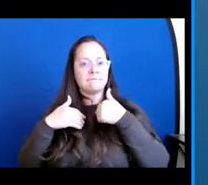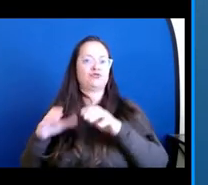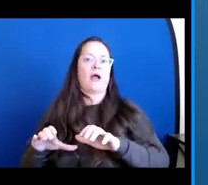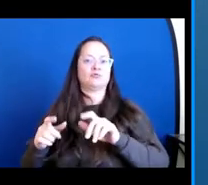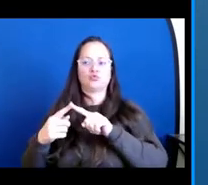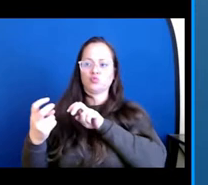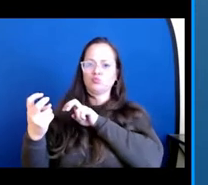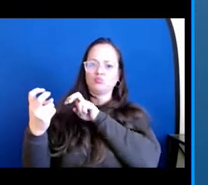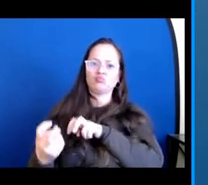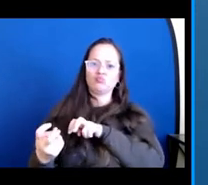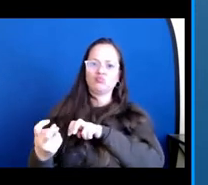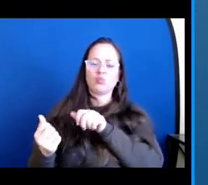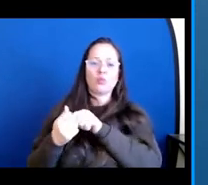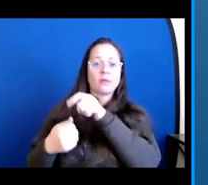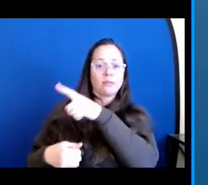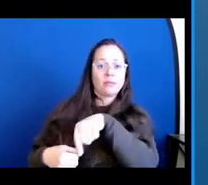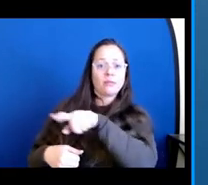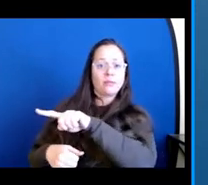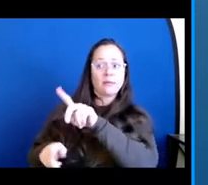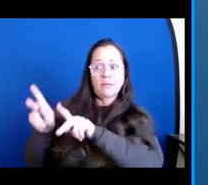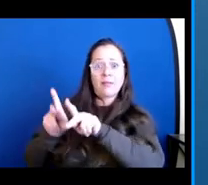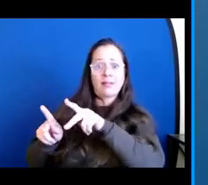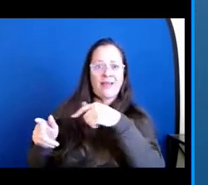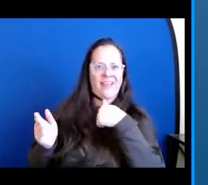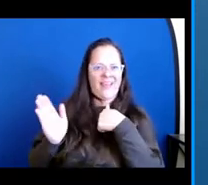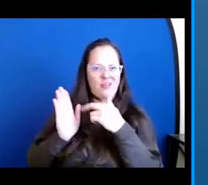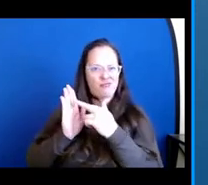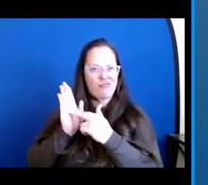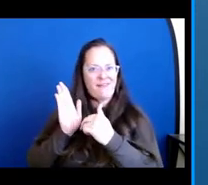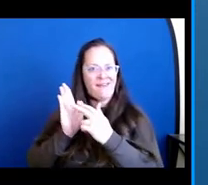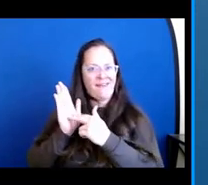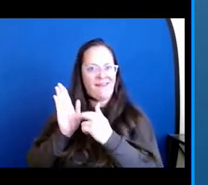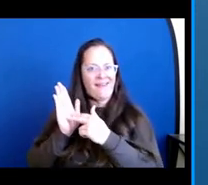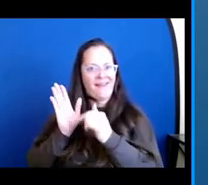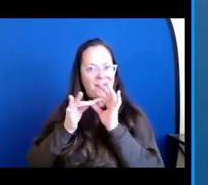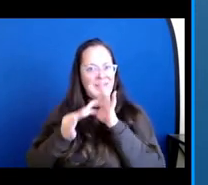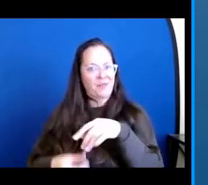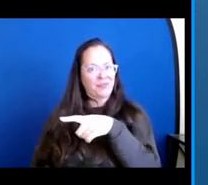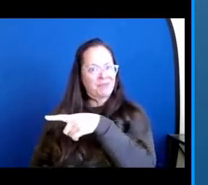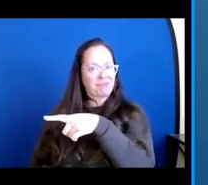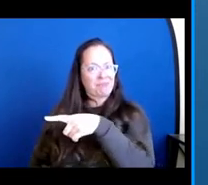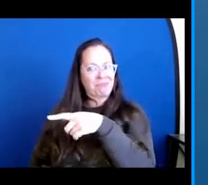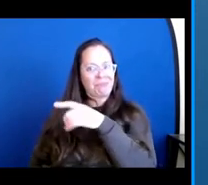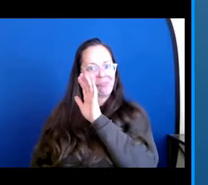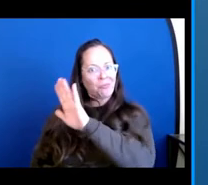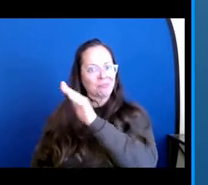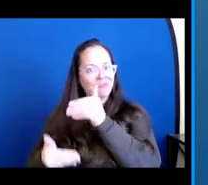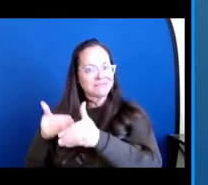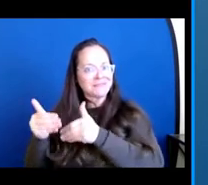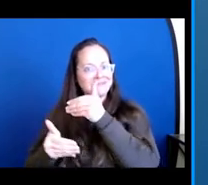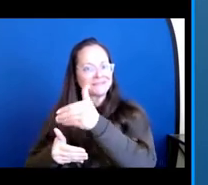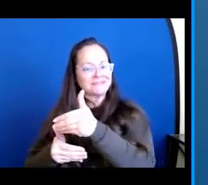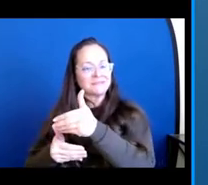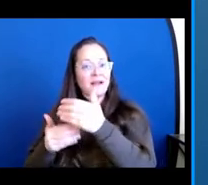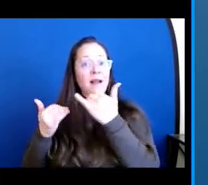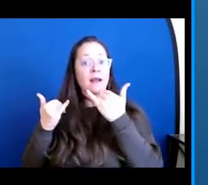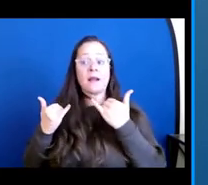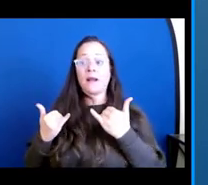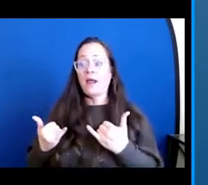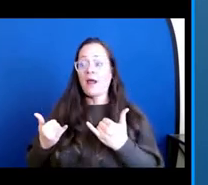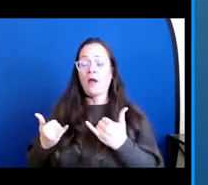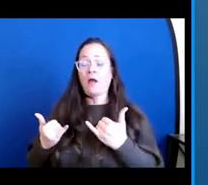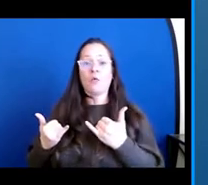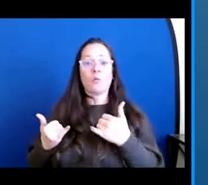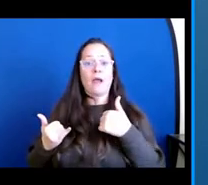individuals who I've read about a process that I've read about and to even get a letter